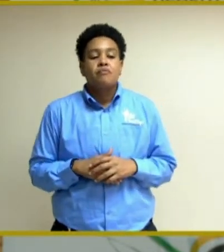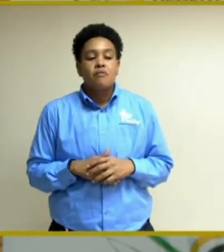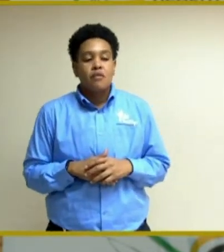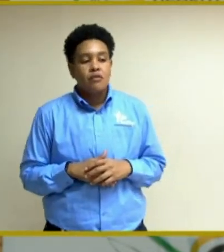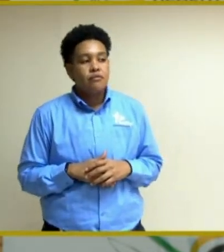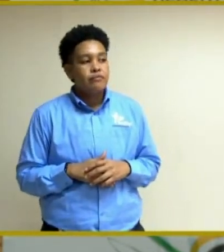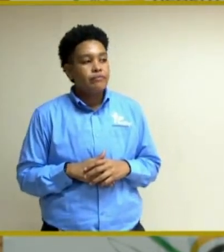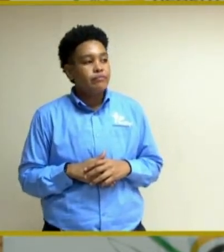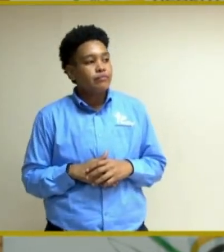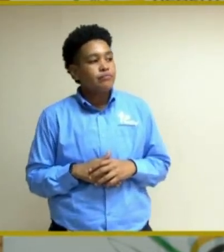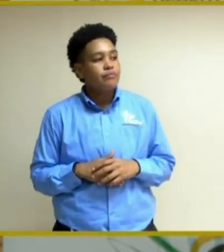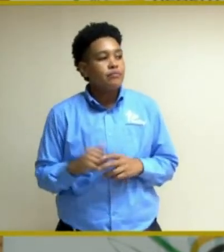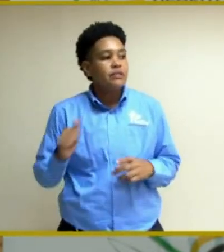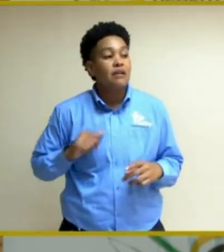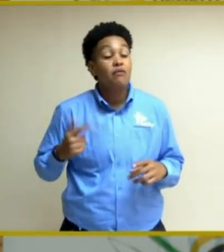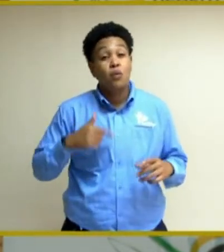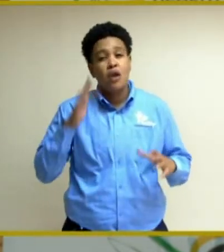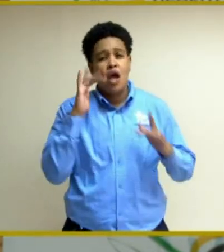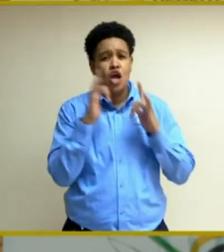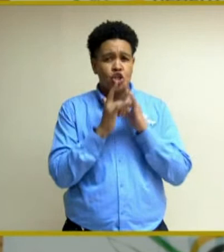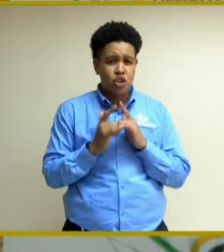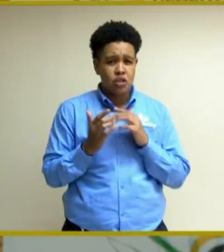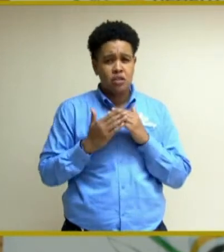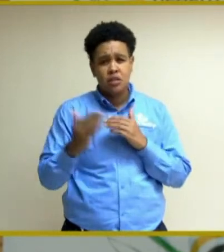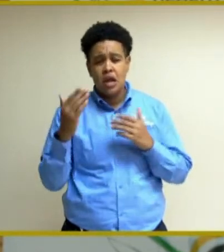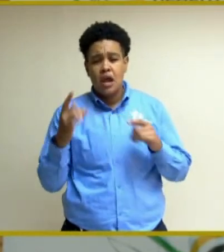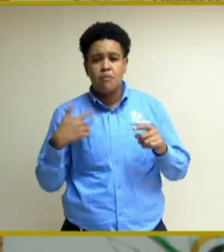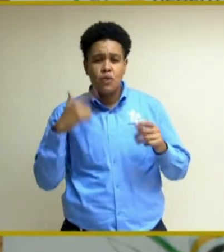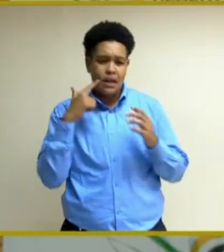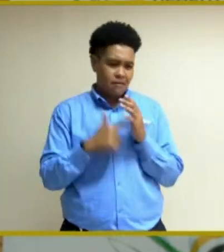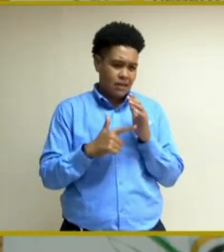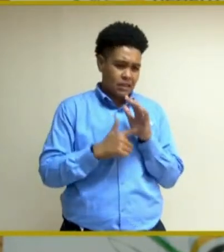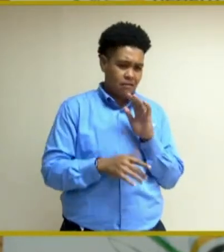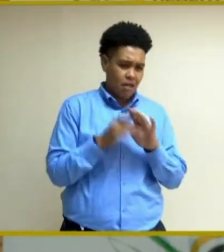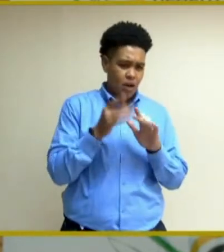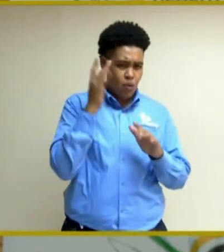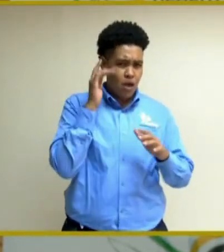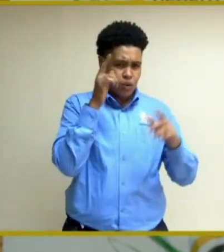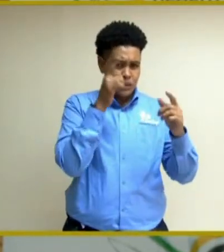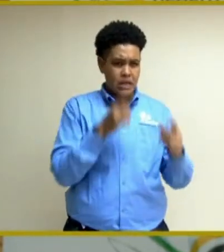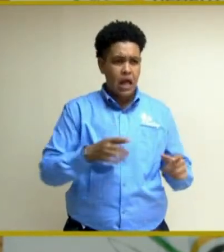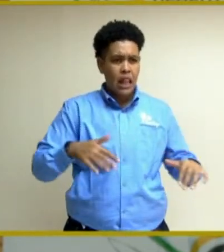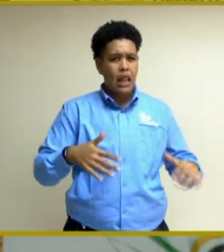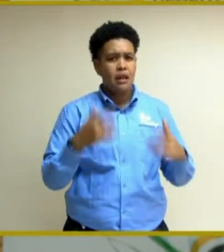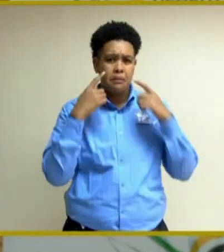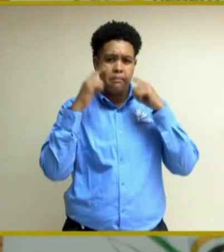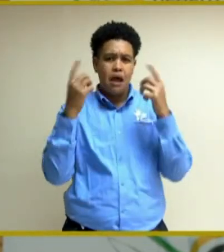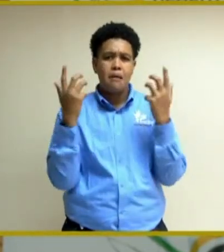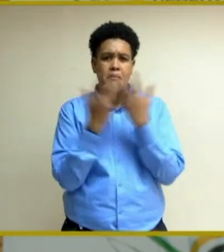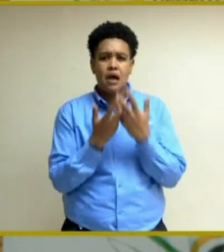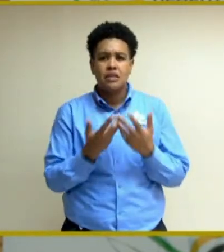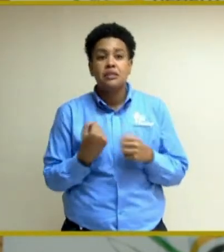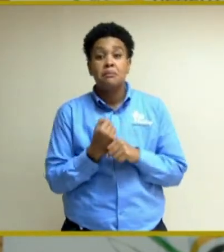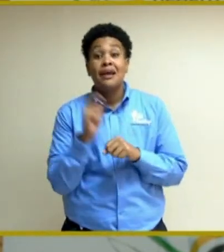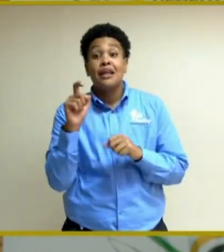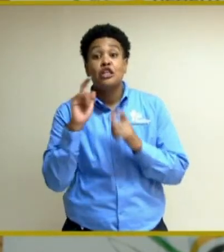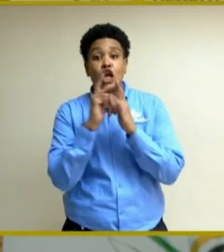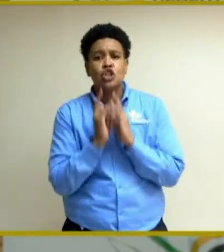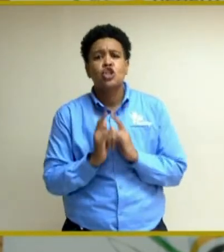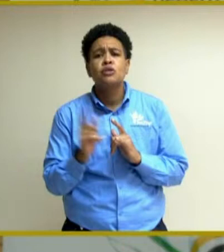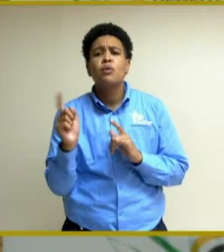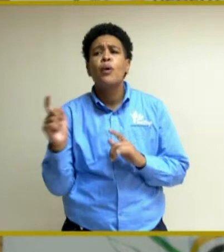We will adjust as we go. We will investigate to find out why those targets were not met, make necessary adjustments